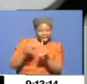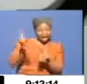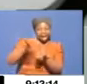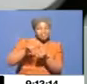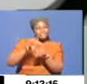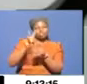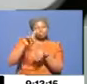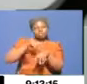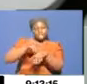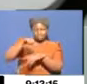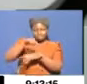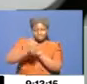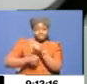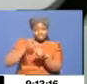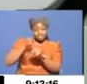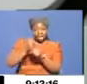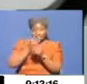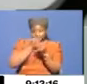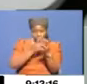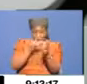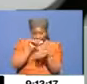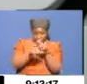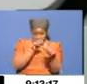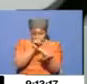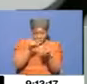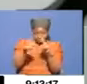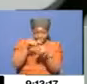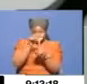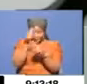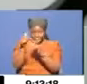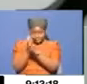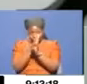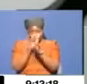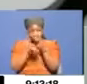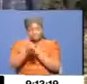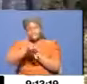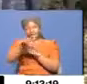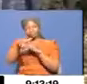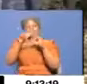are the details of this and other stories in our county news roundup.